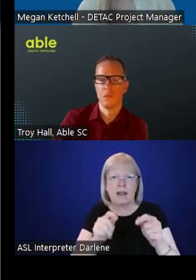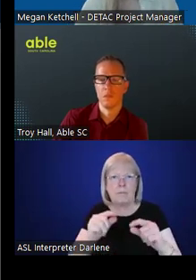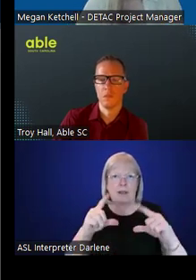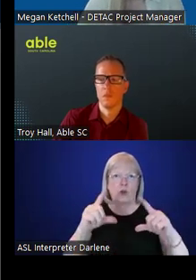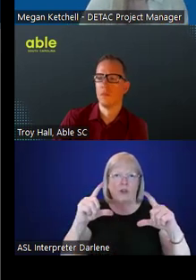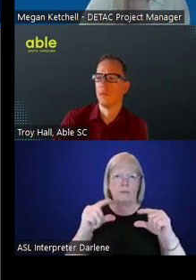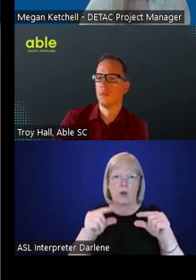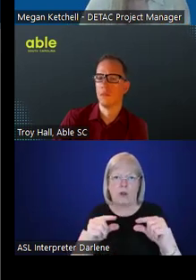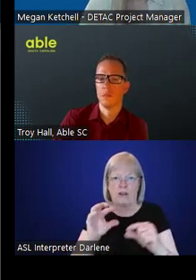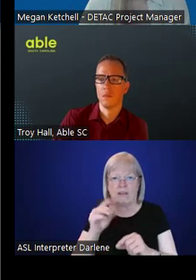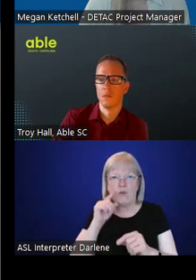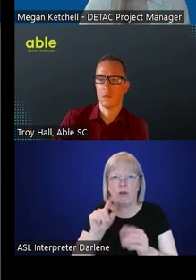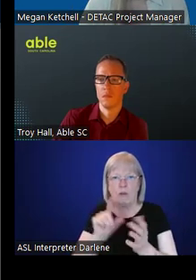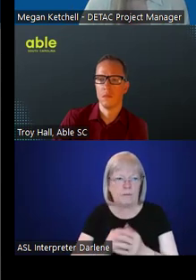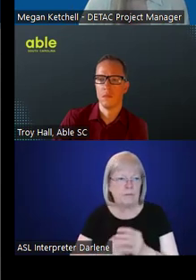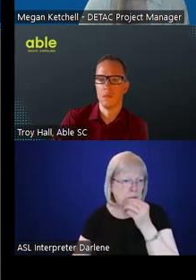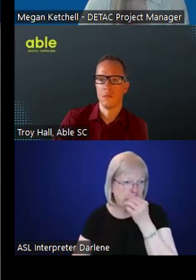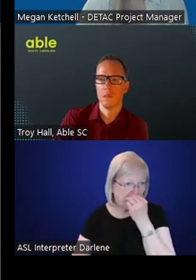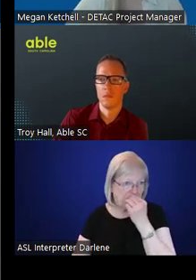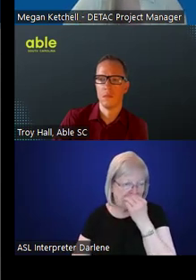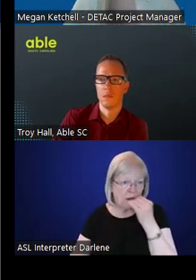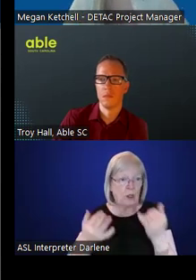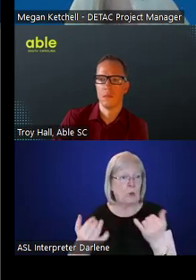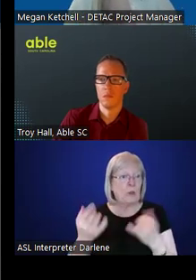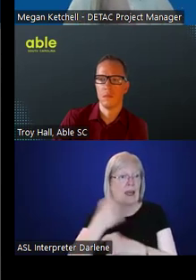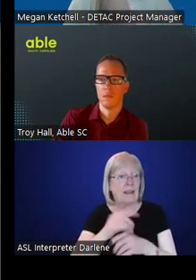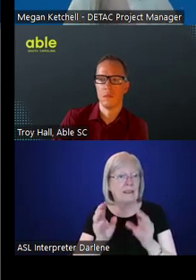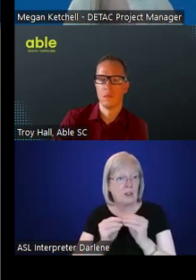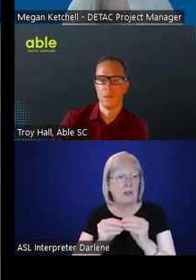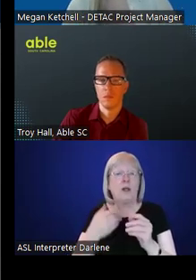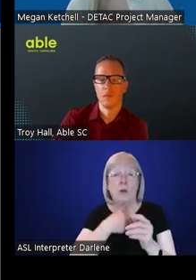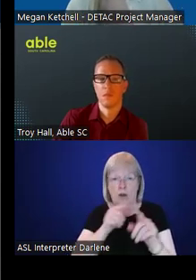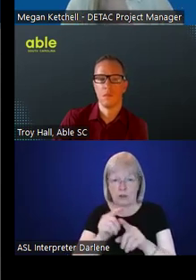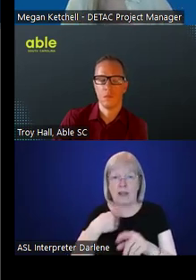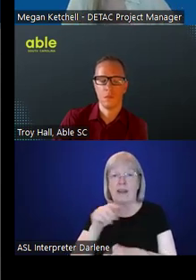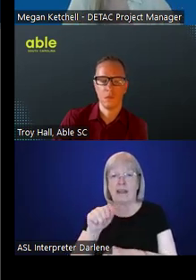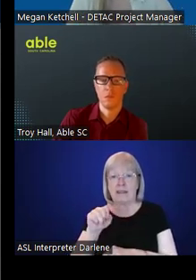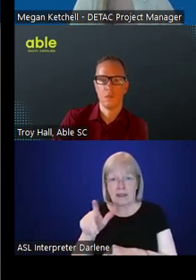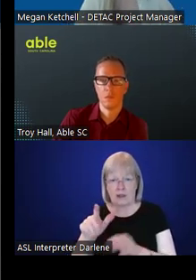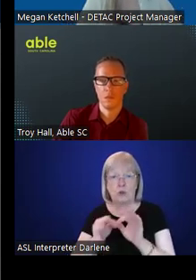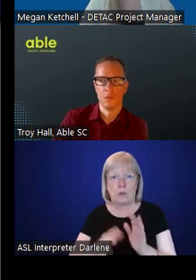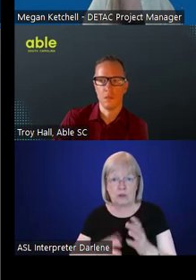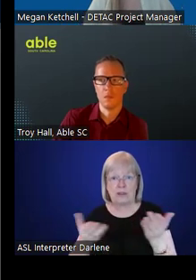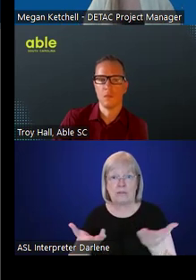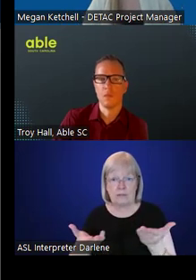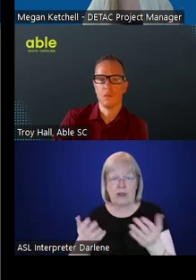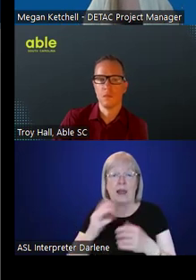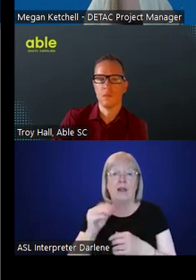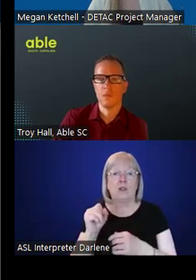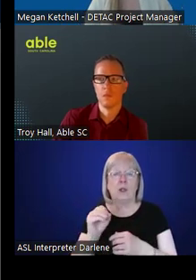well. Um, During today's session, we also have American Sign Language, or ASL, interpretation. And